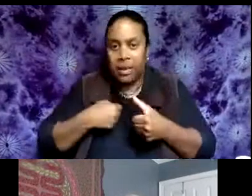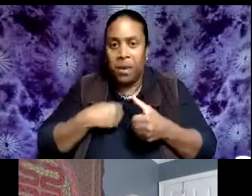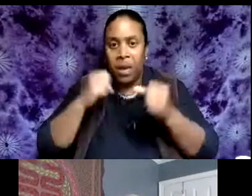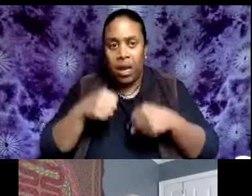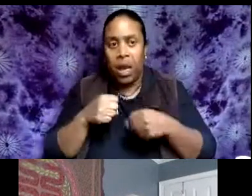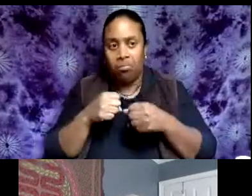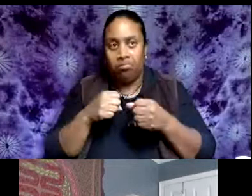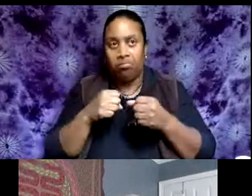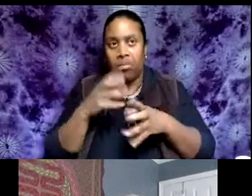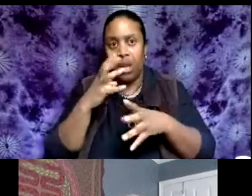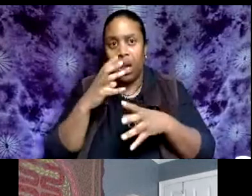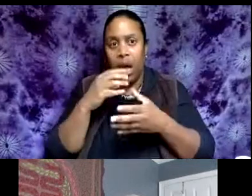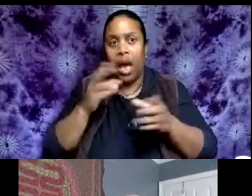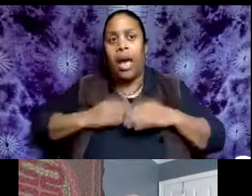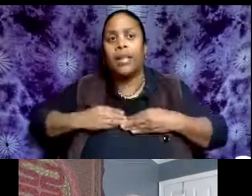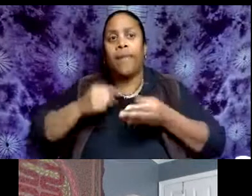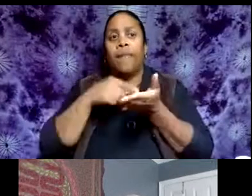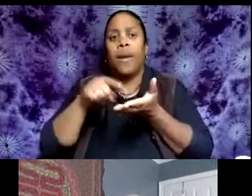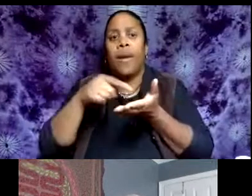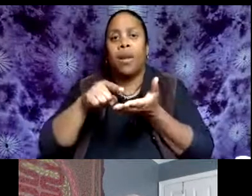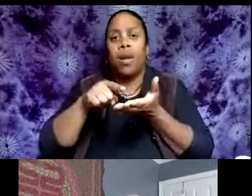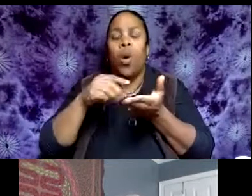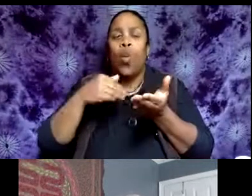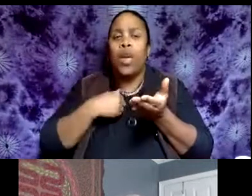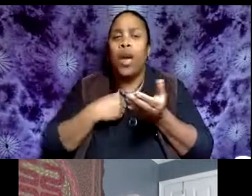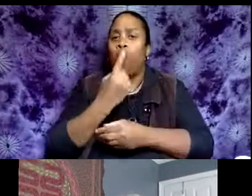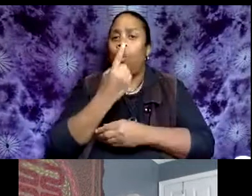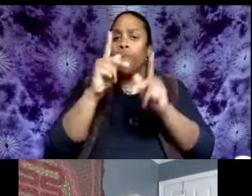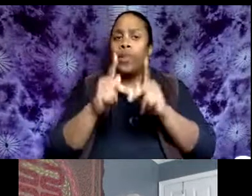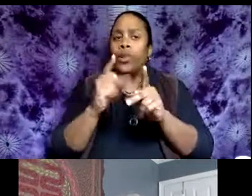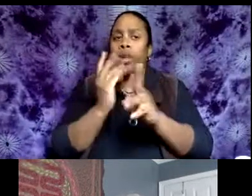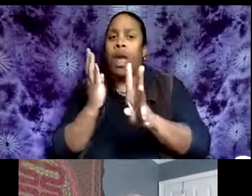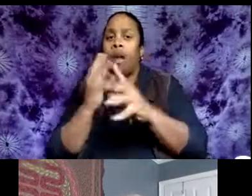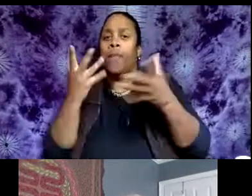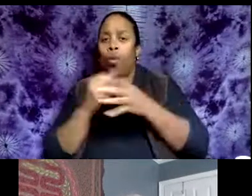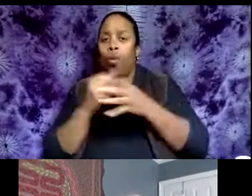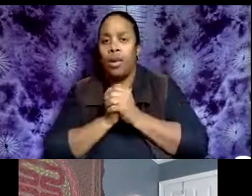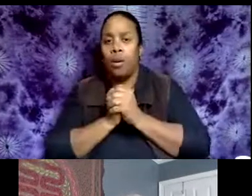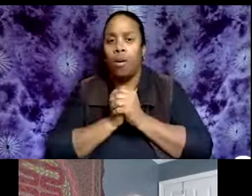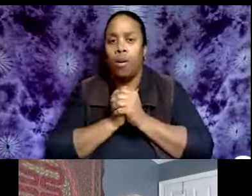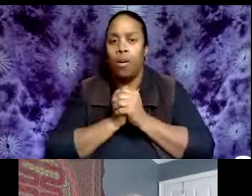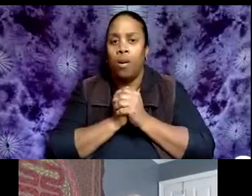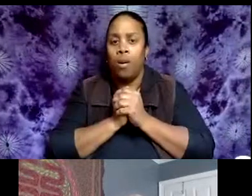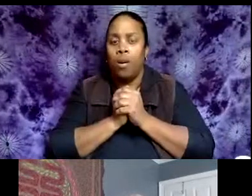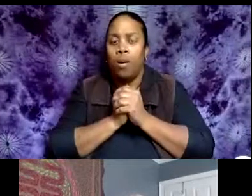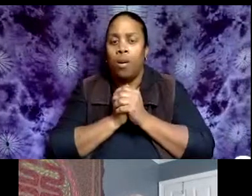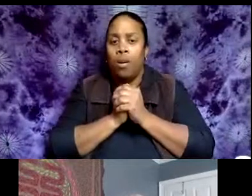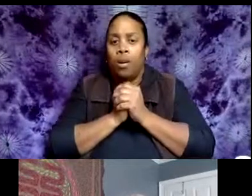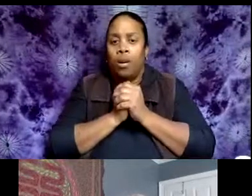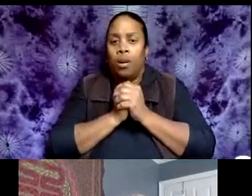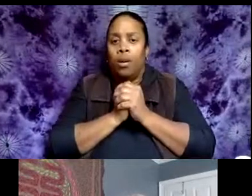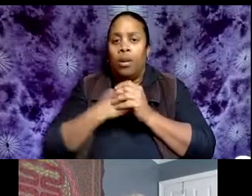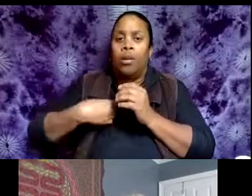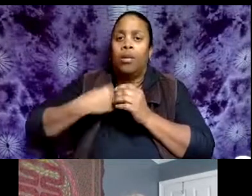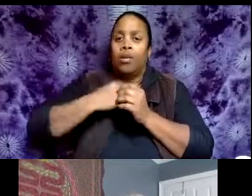And I know we've got one person in line already, and hopefully we'll get more people in line. Sometimes not until we start answering questions, right, do more people get in